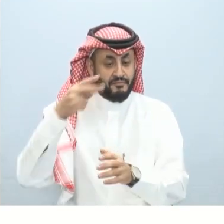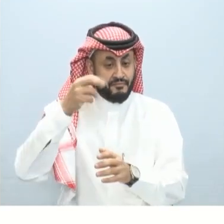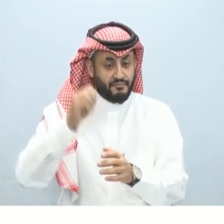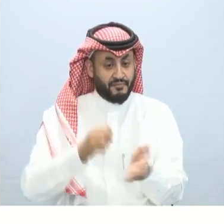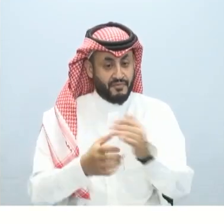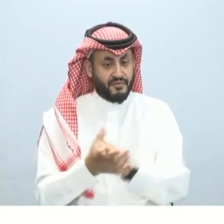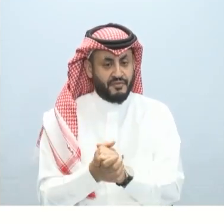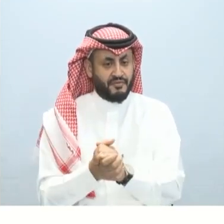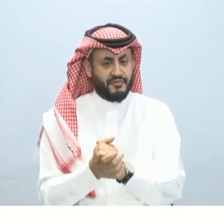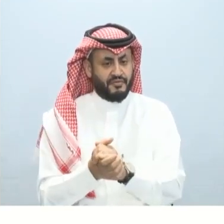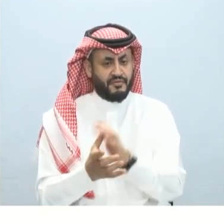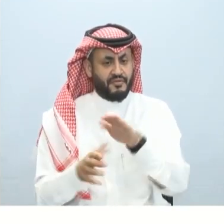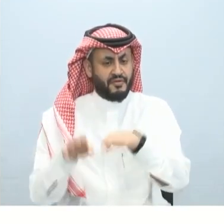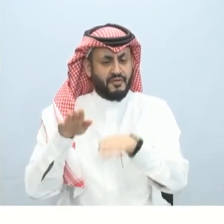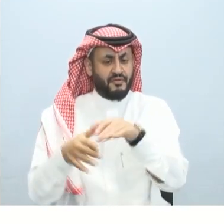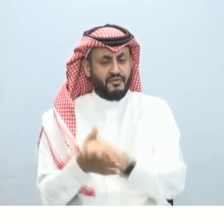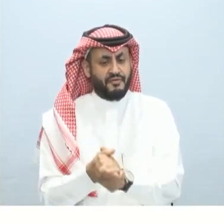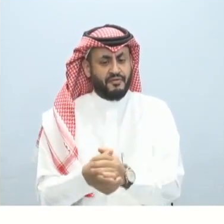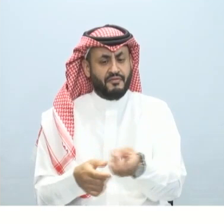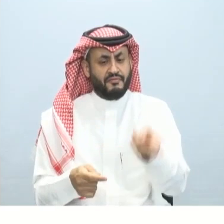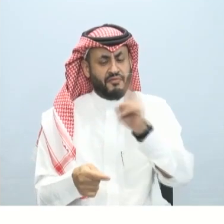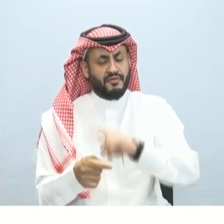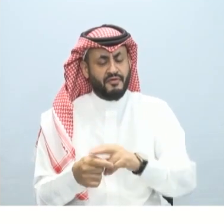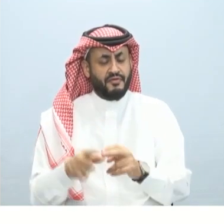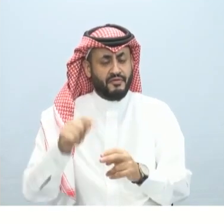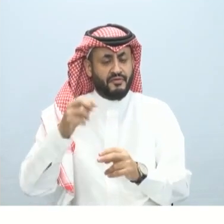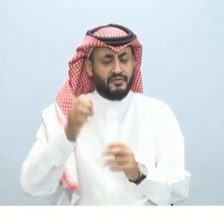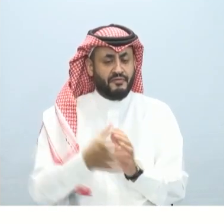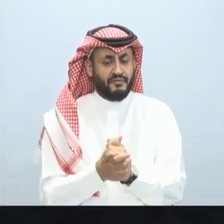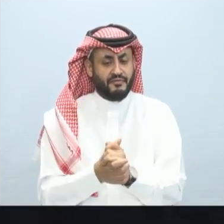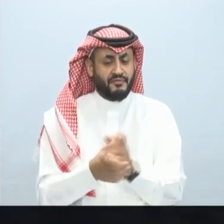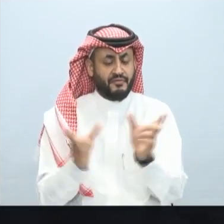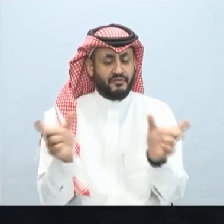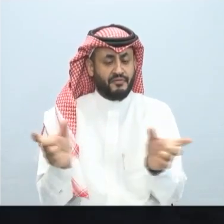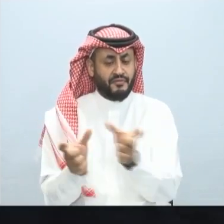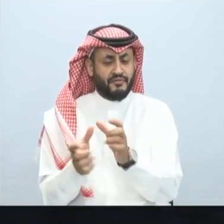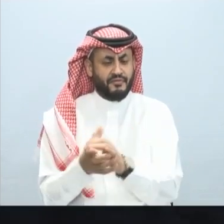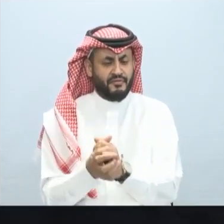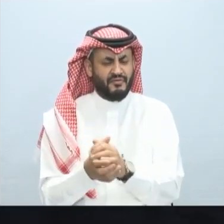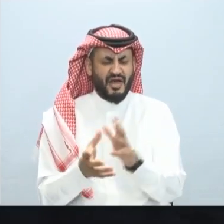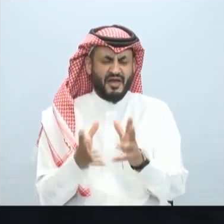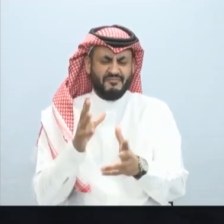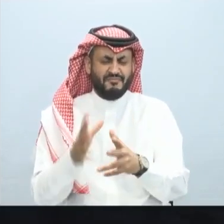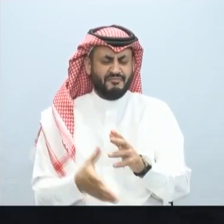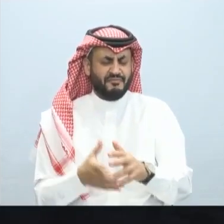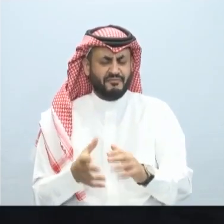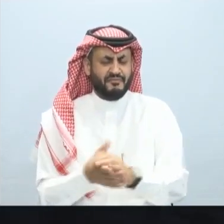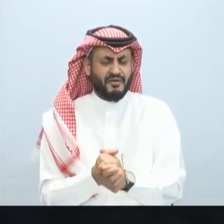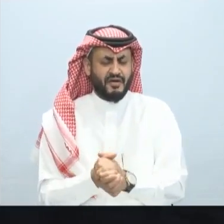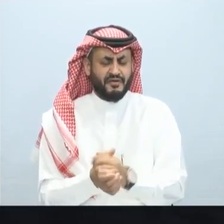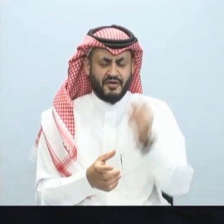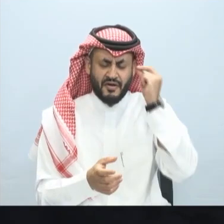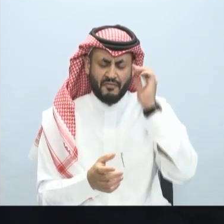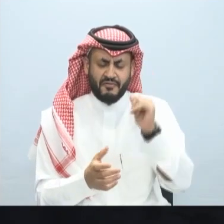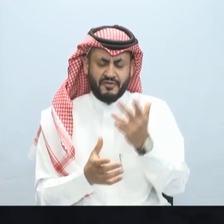form, we have the again, and the comparative form. Now, this seems a little bit confusing at the beginning, but note